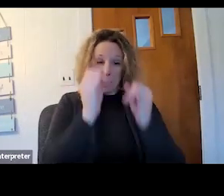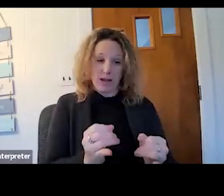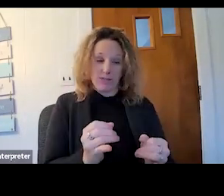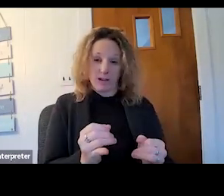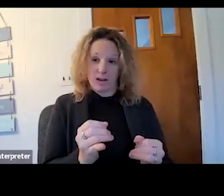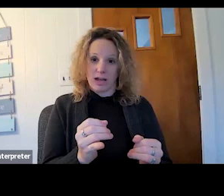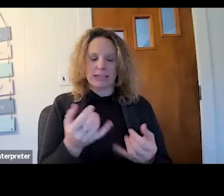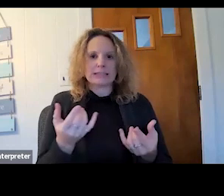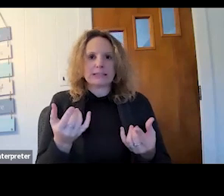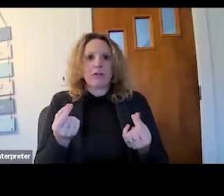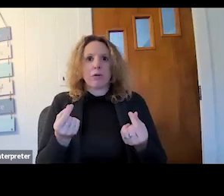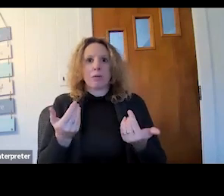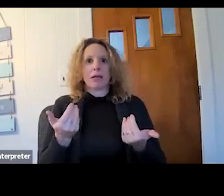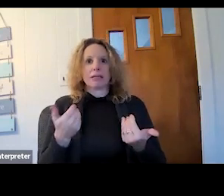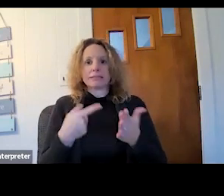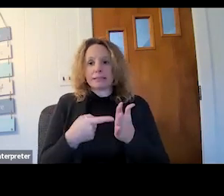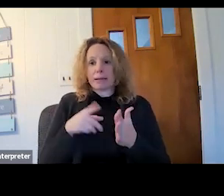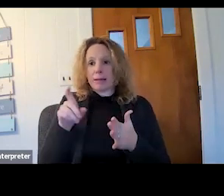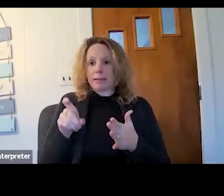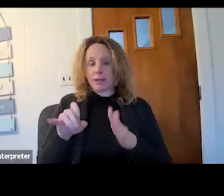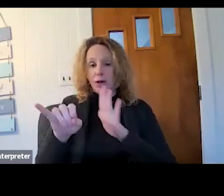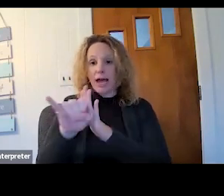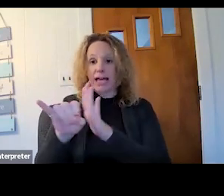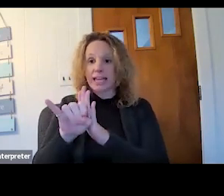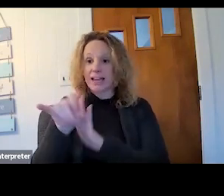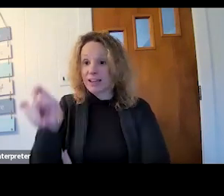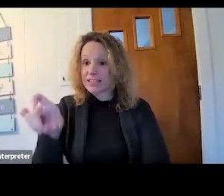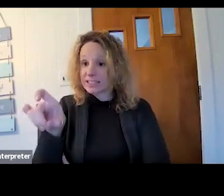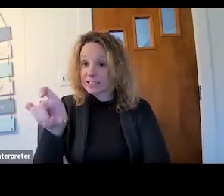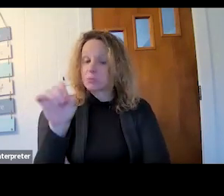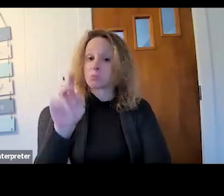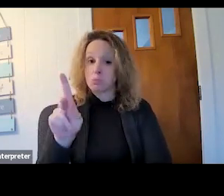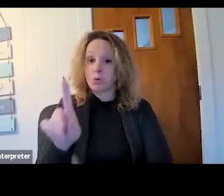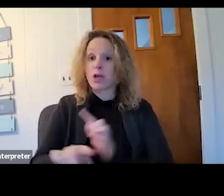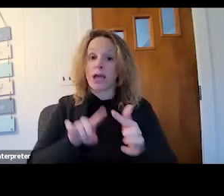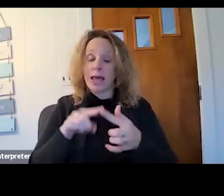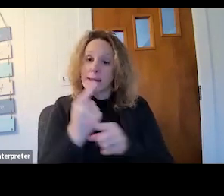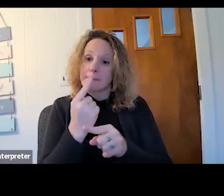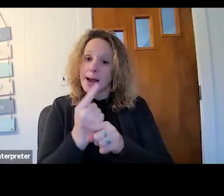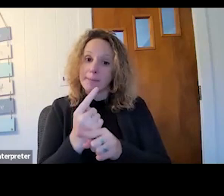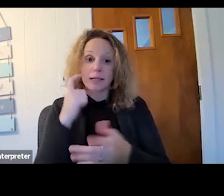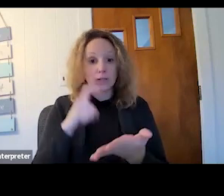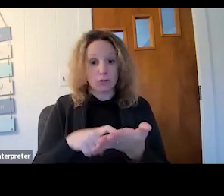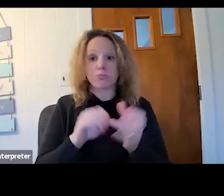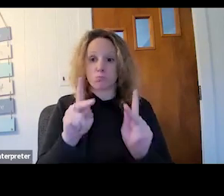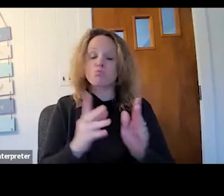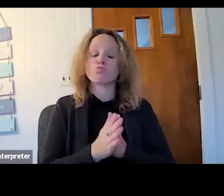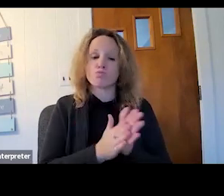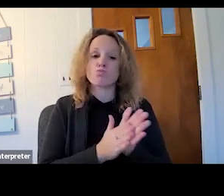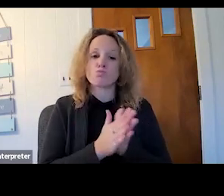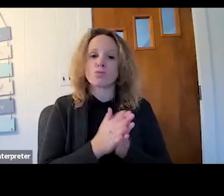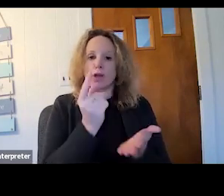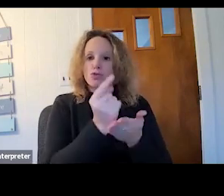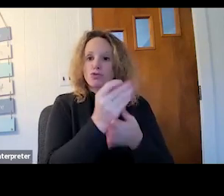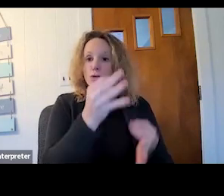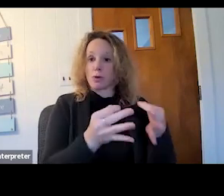to, at times, identify those needs and then properly address them. So a treatment court